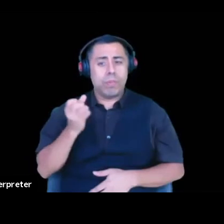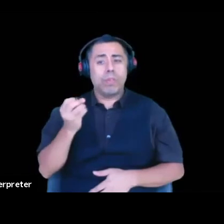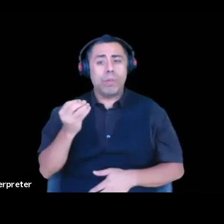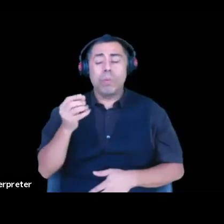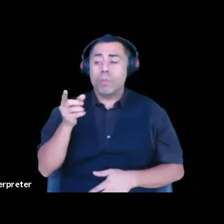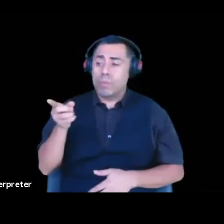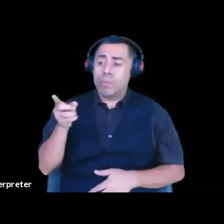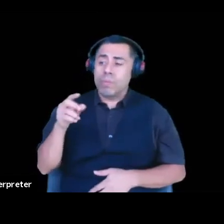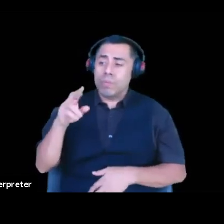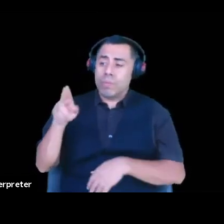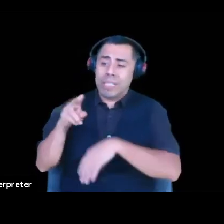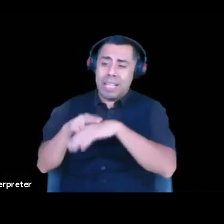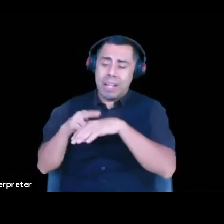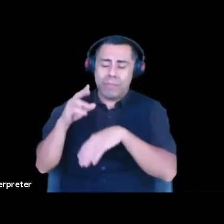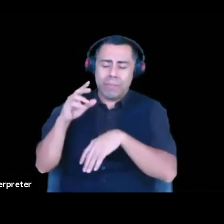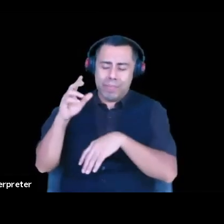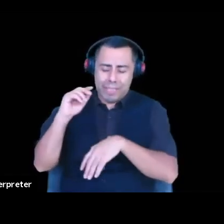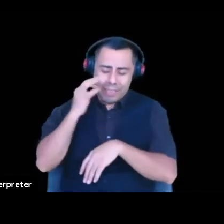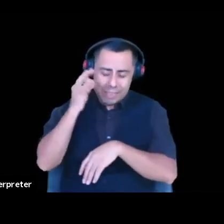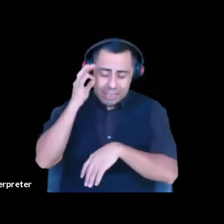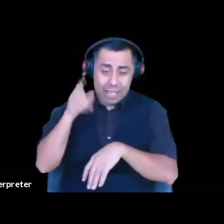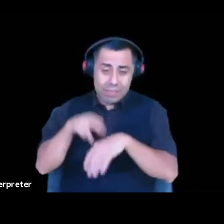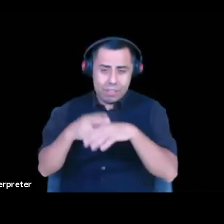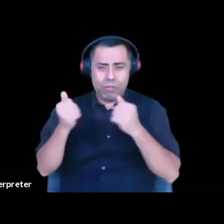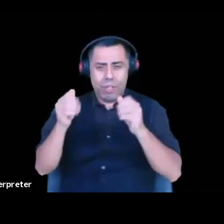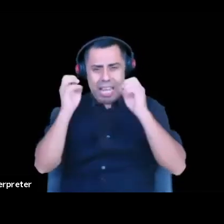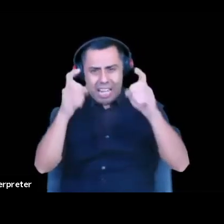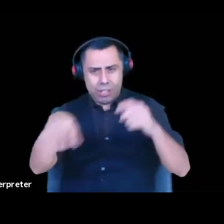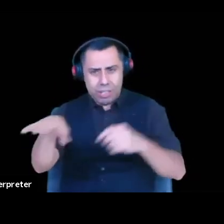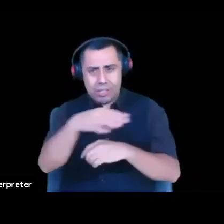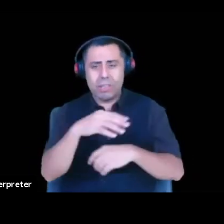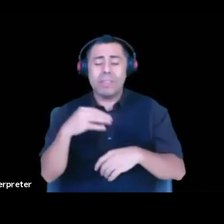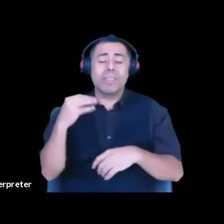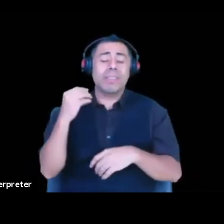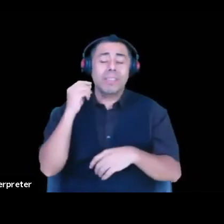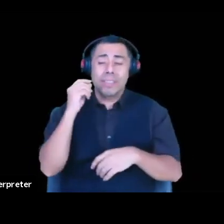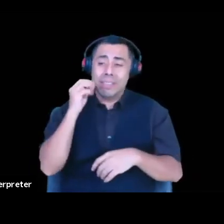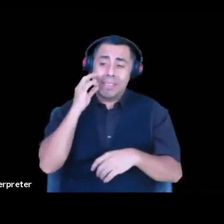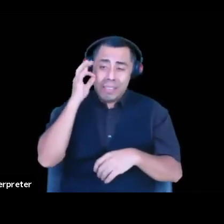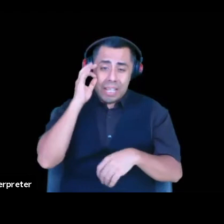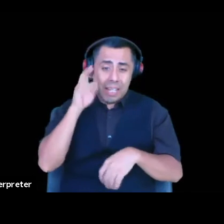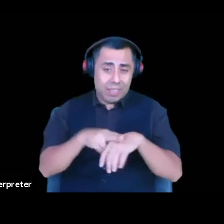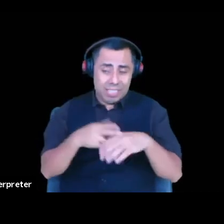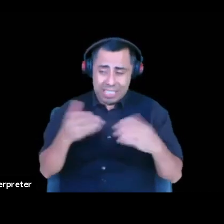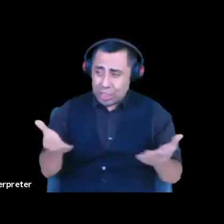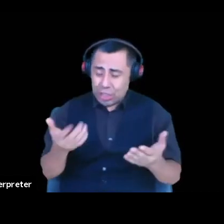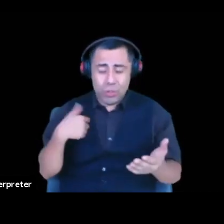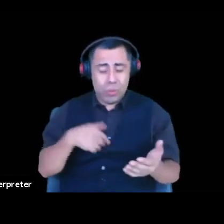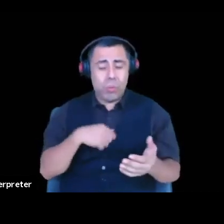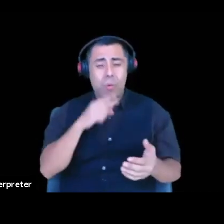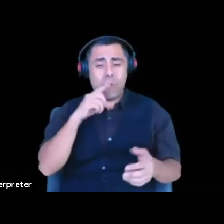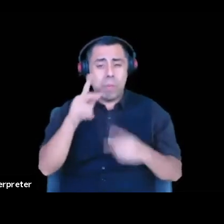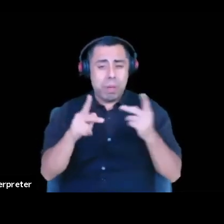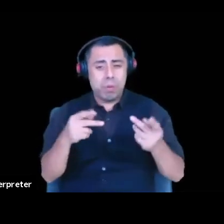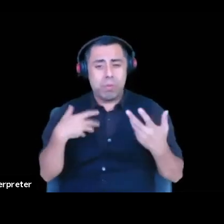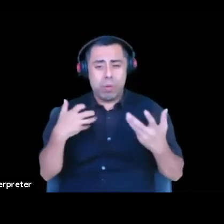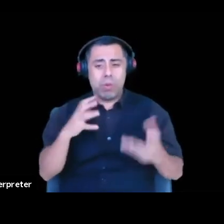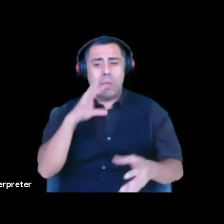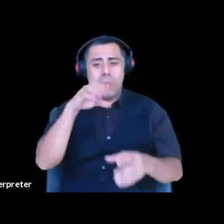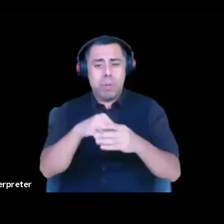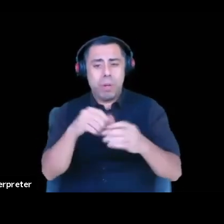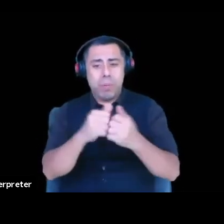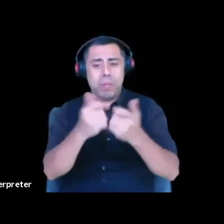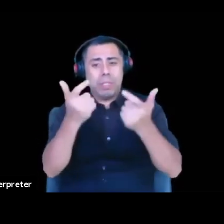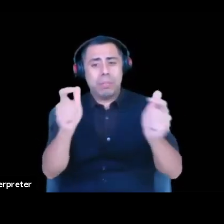is that Native people are here, Native people are people, and we are definitely wanting to be a part of these big things,